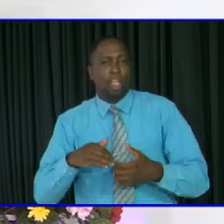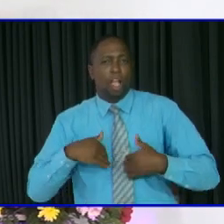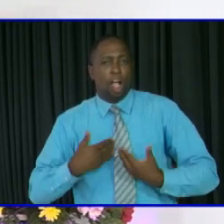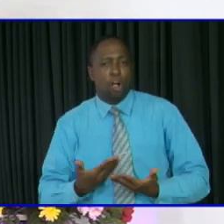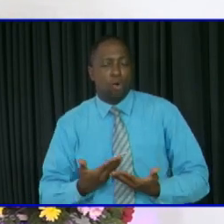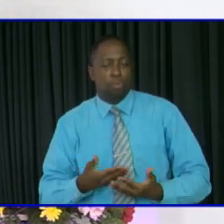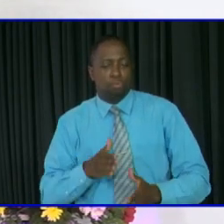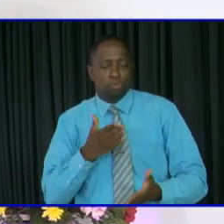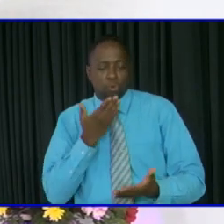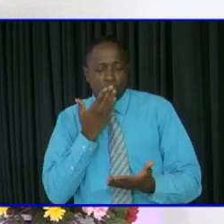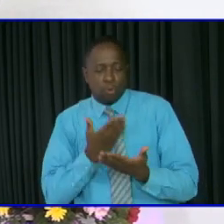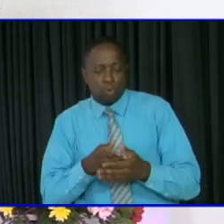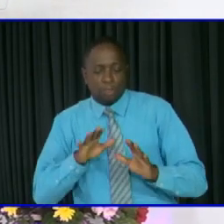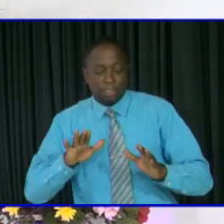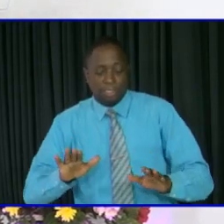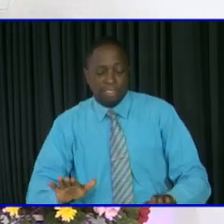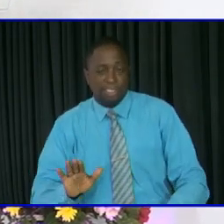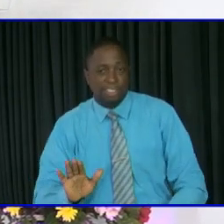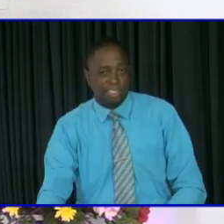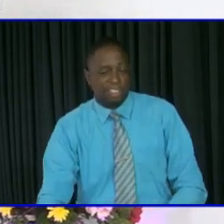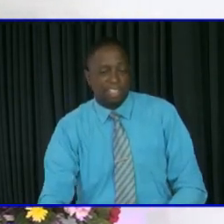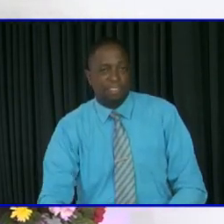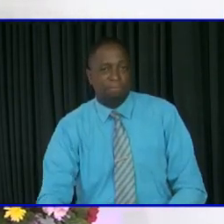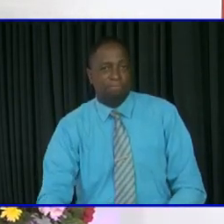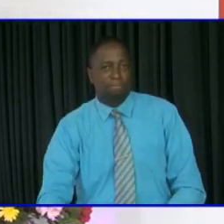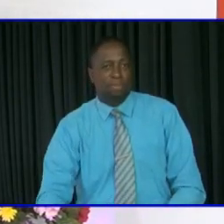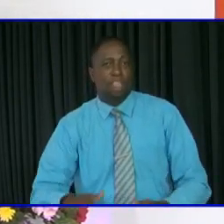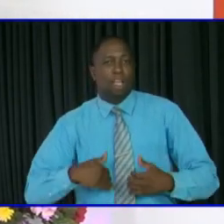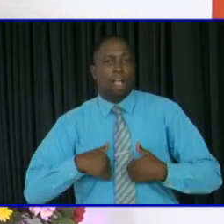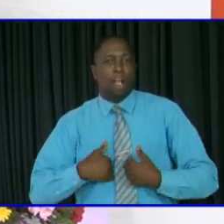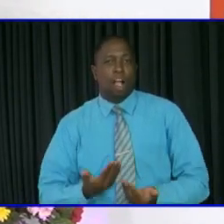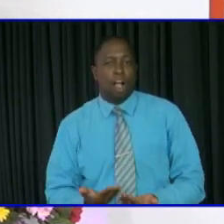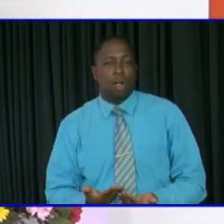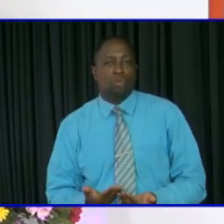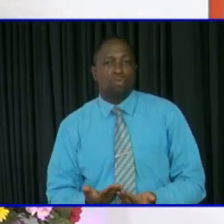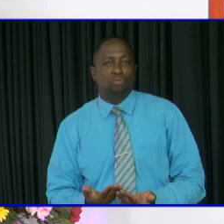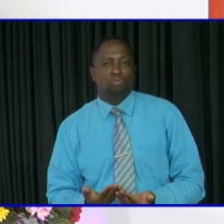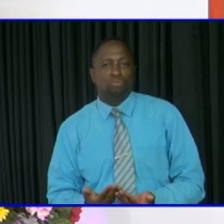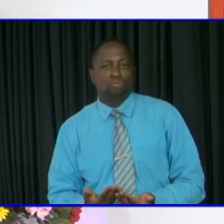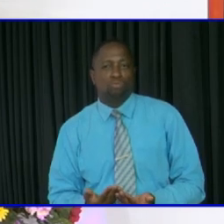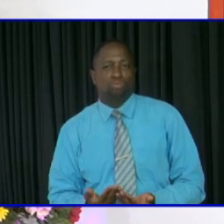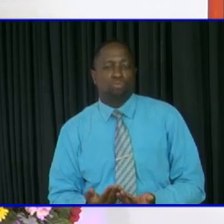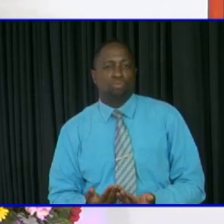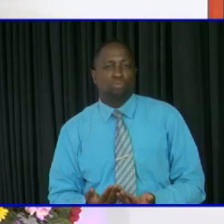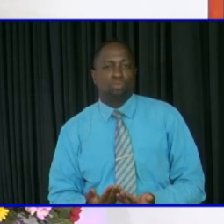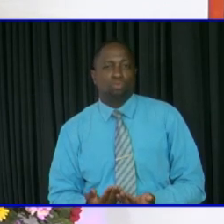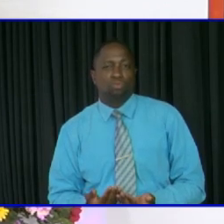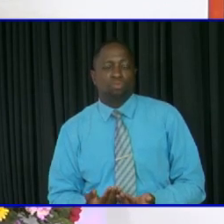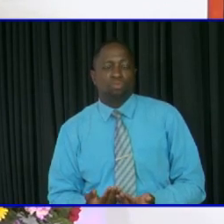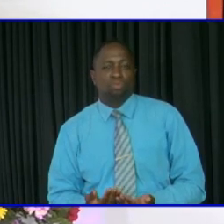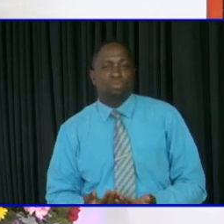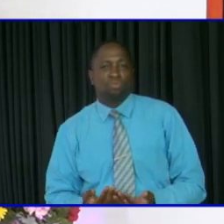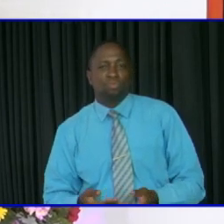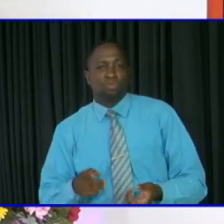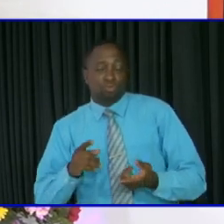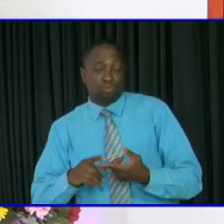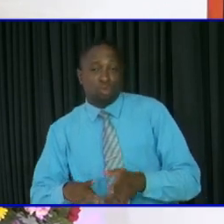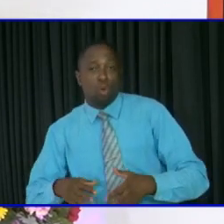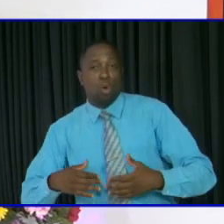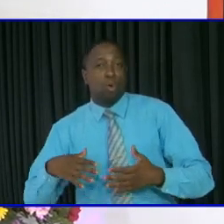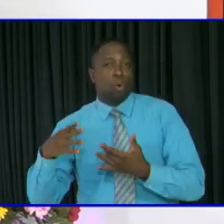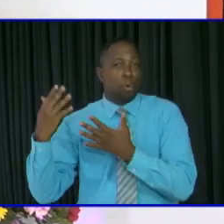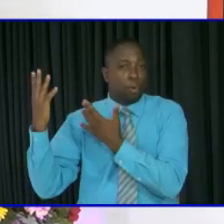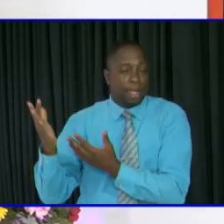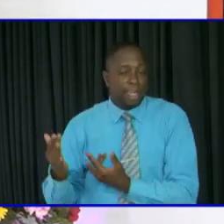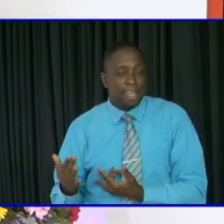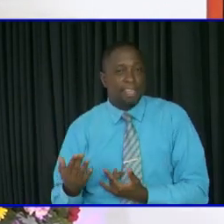good child, if you want to know even how to wait, if it is that you want to have a good